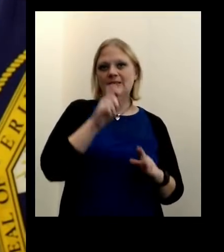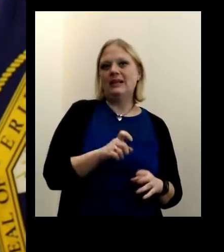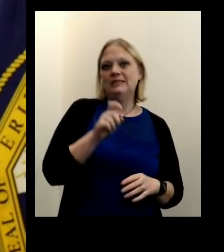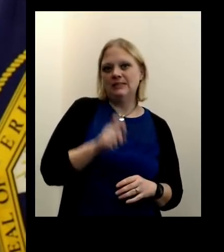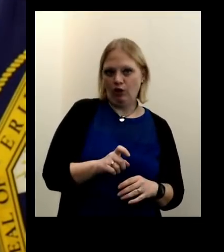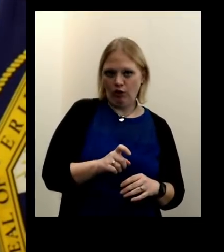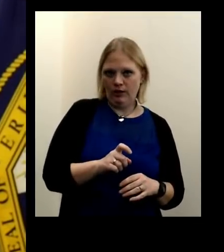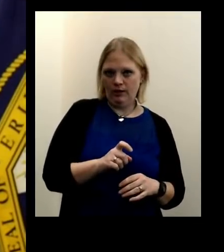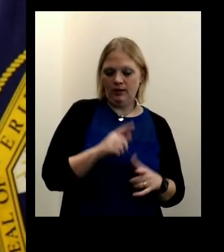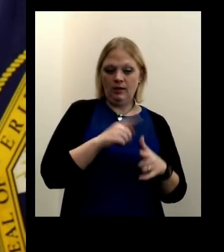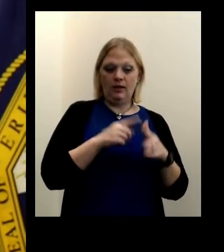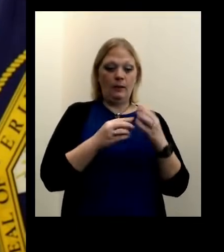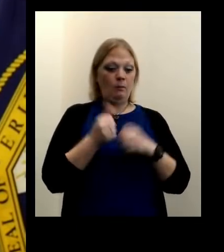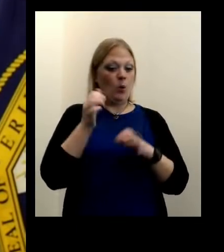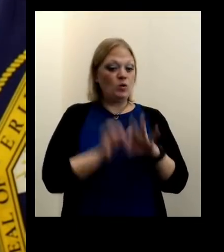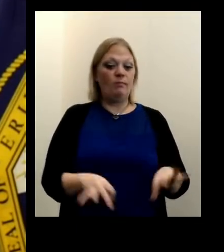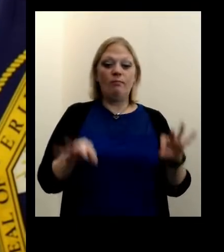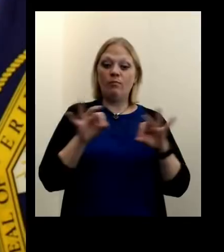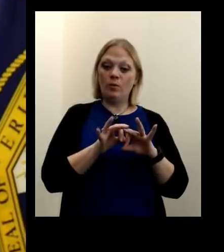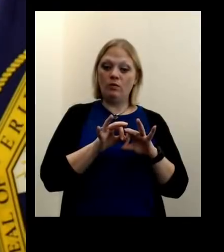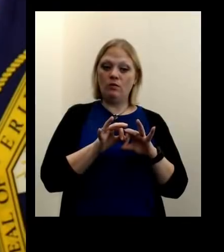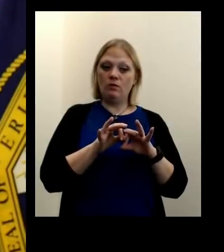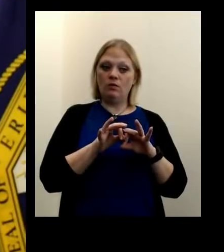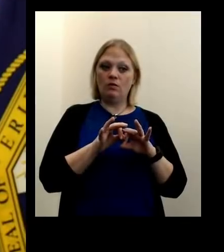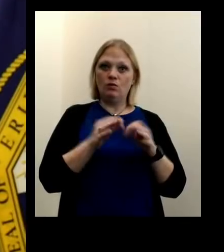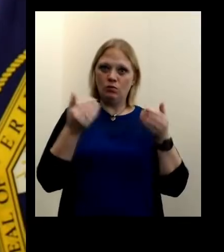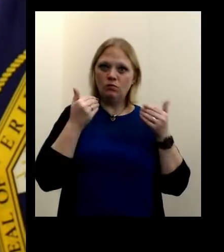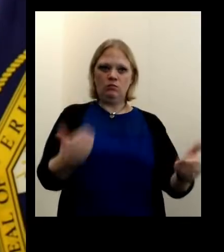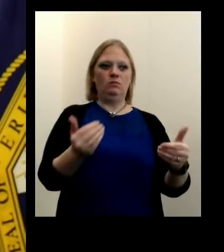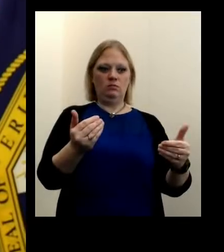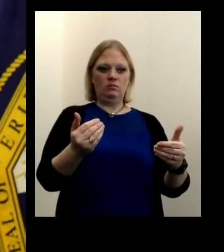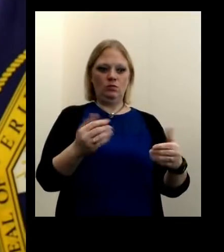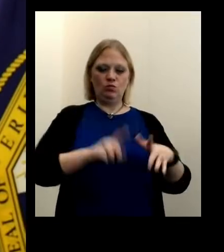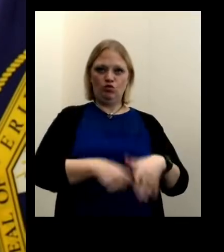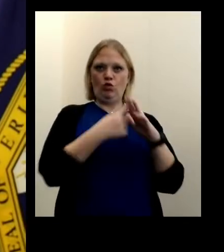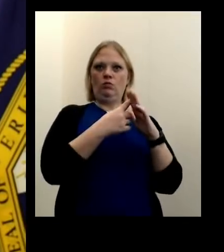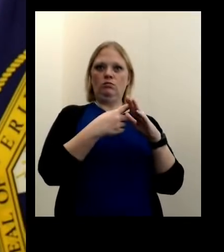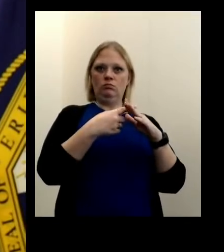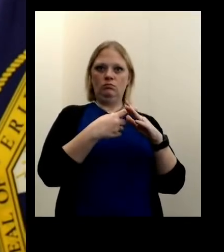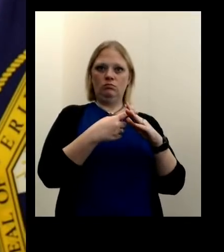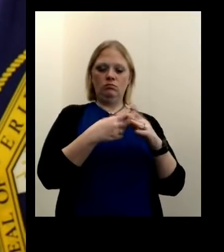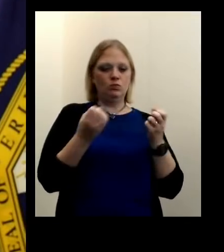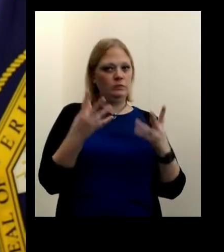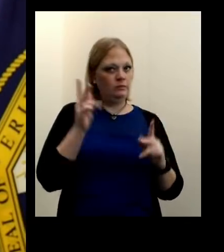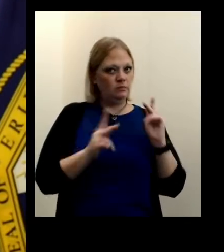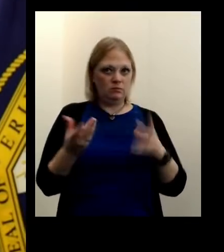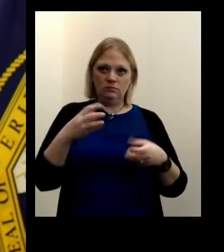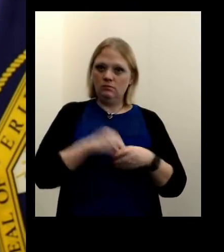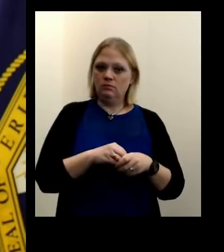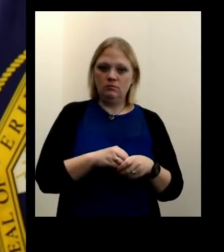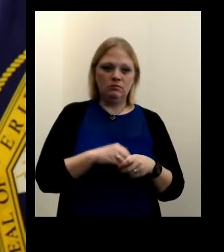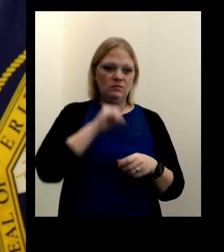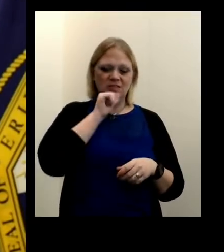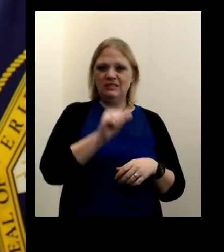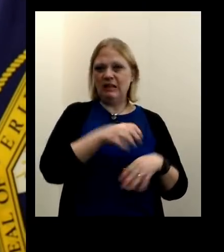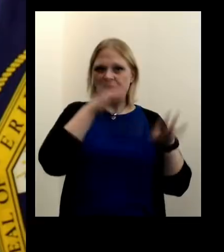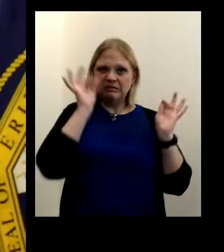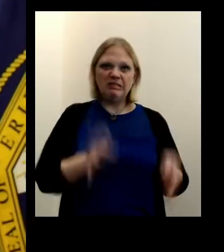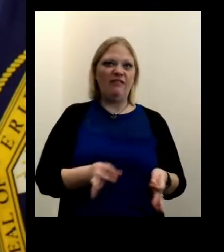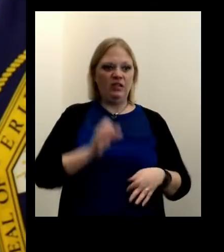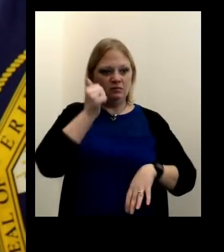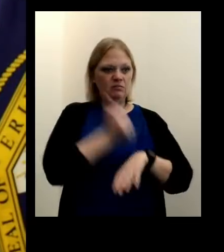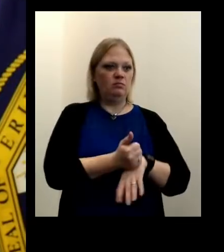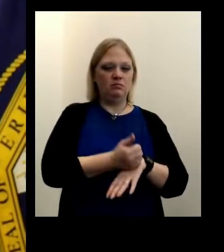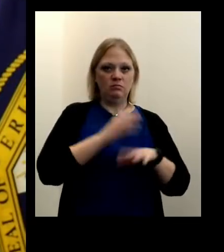and then most importantly, to implement that plan. And there's a lot of folks who are going to be involved. It's not set in stone, and that's